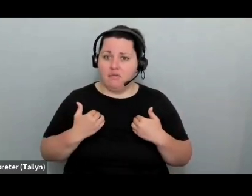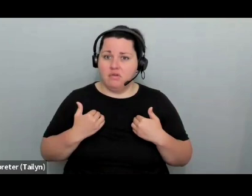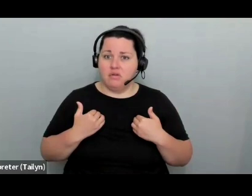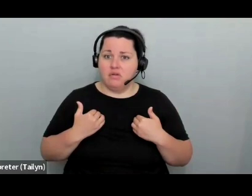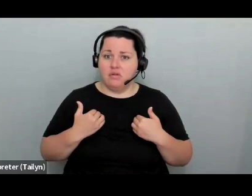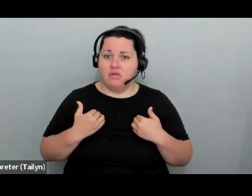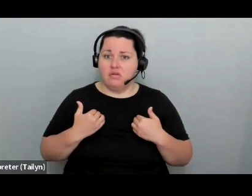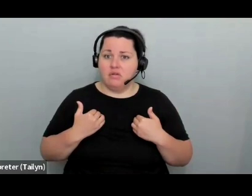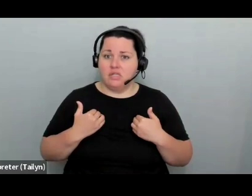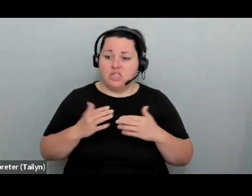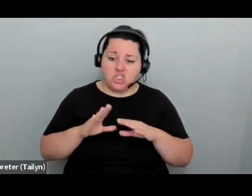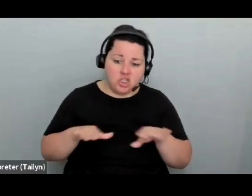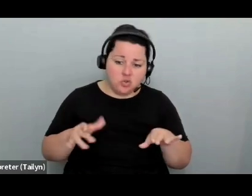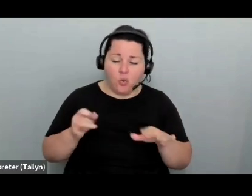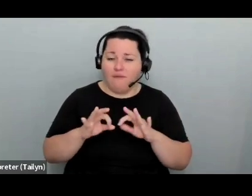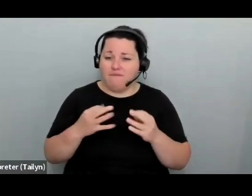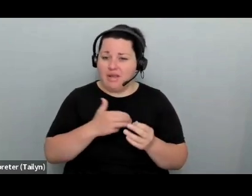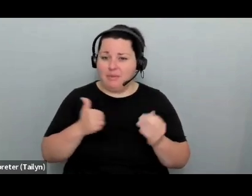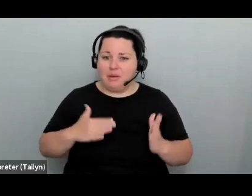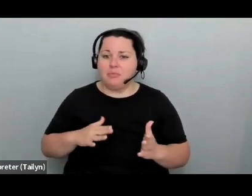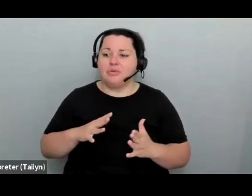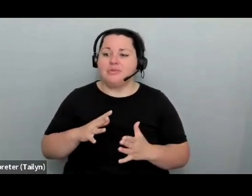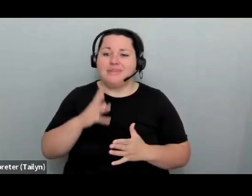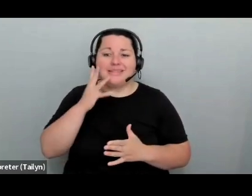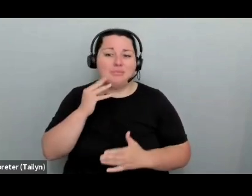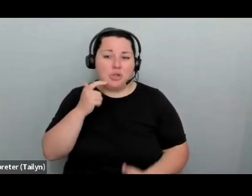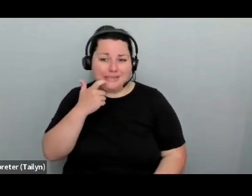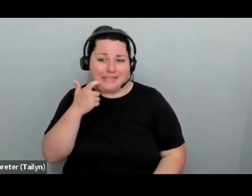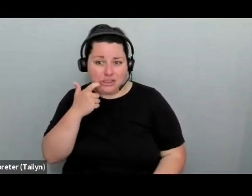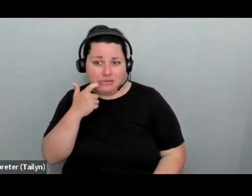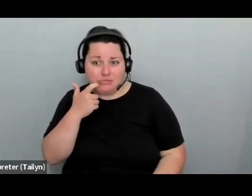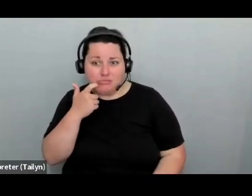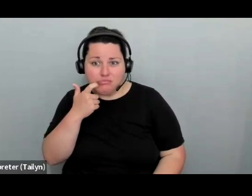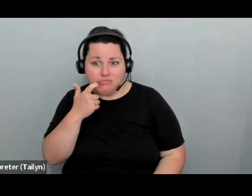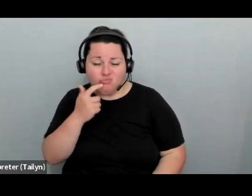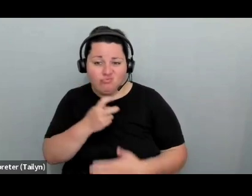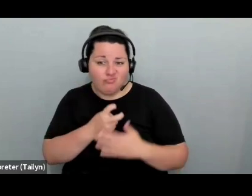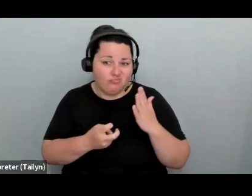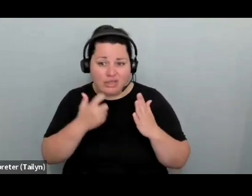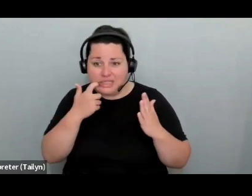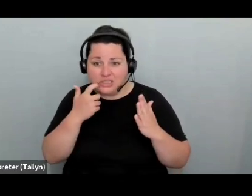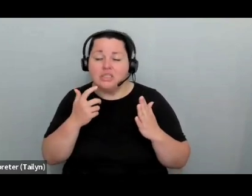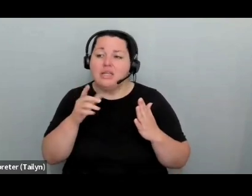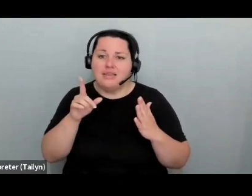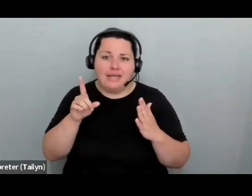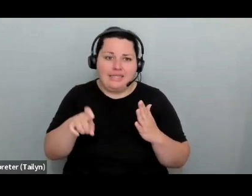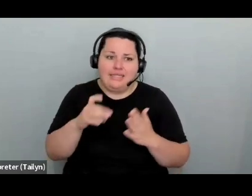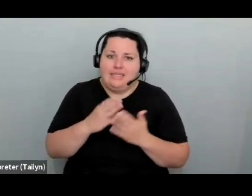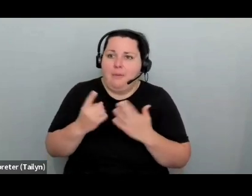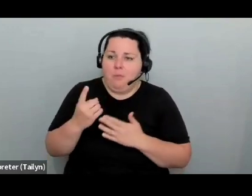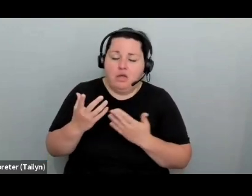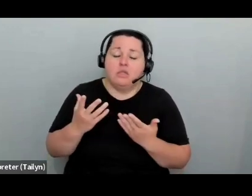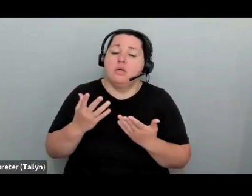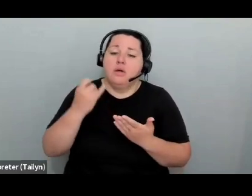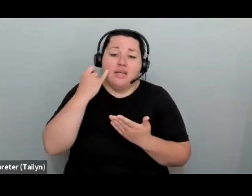children or loved ones that is in addiction, and they need someone. And if you